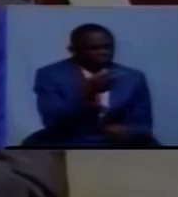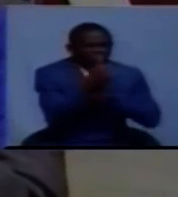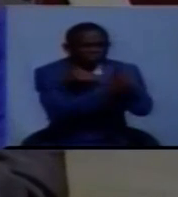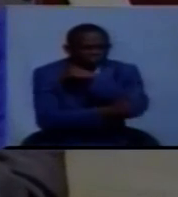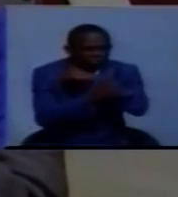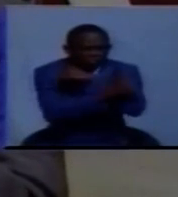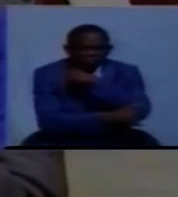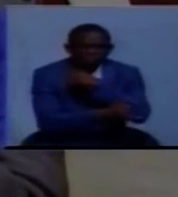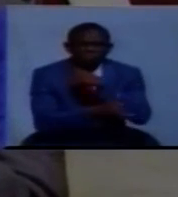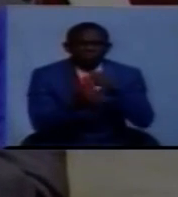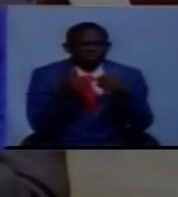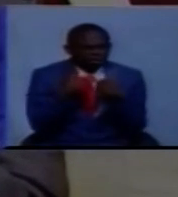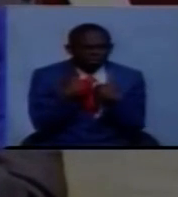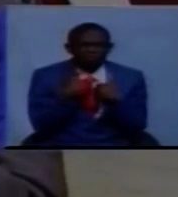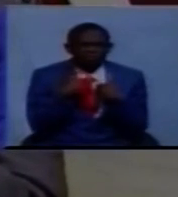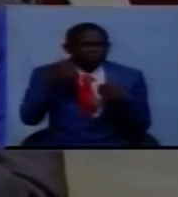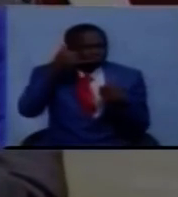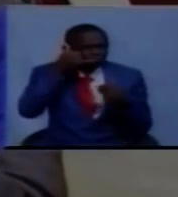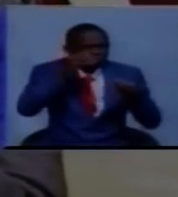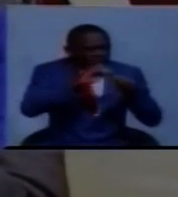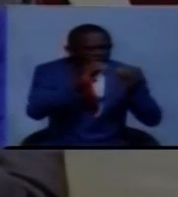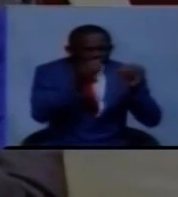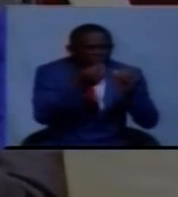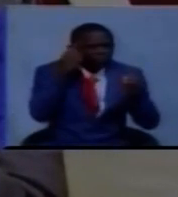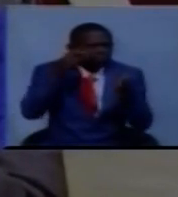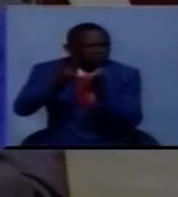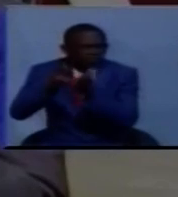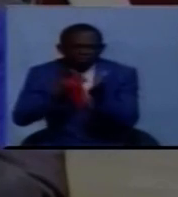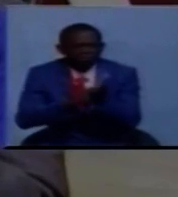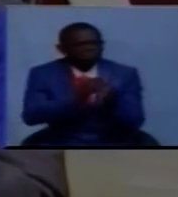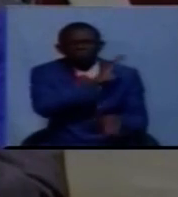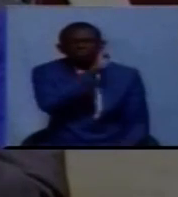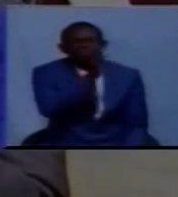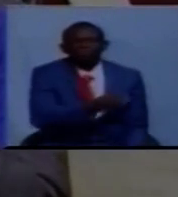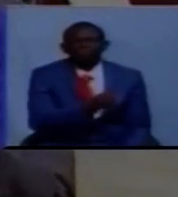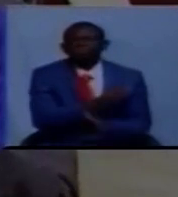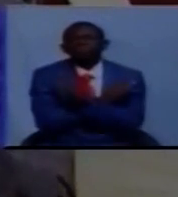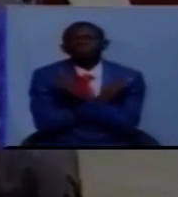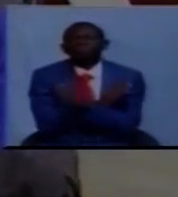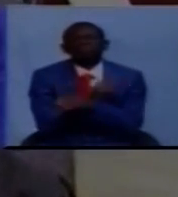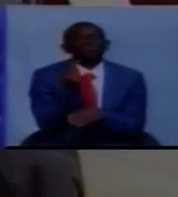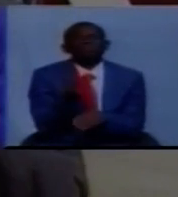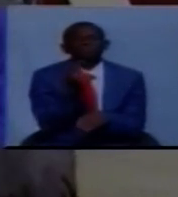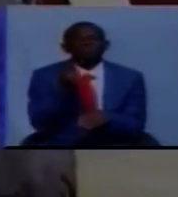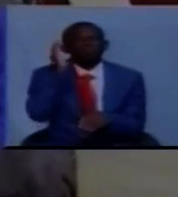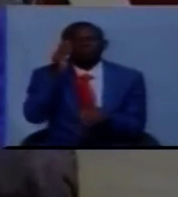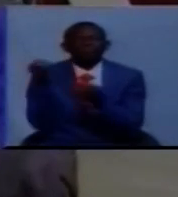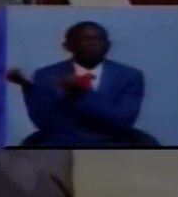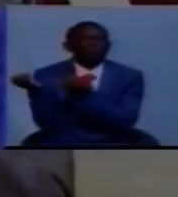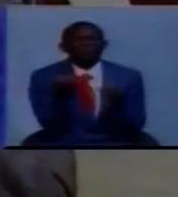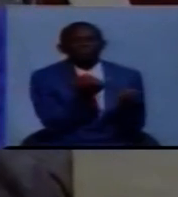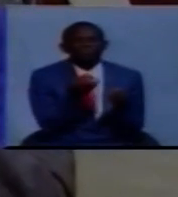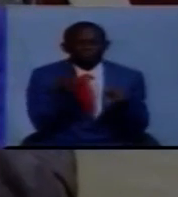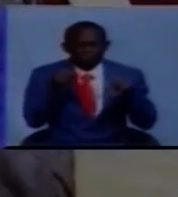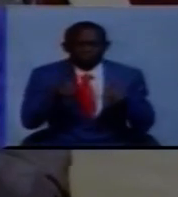which we are introducing probably before the end of this month or next month, where we'll have an employee, we